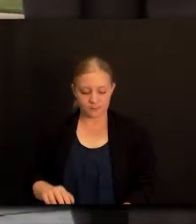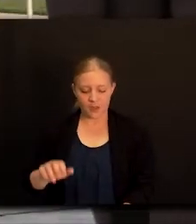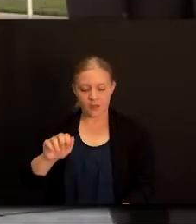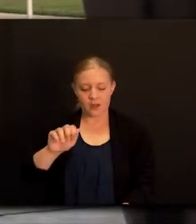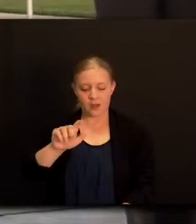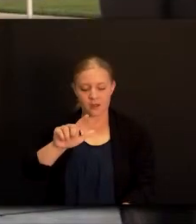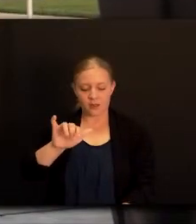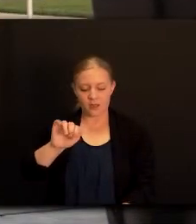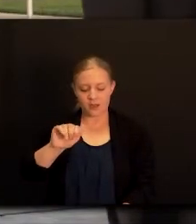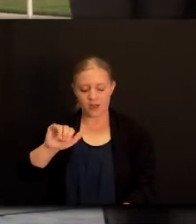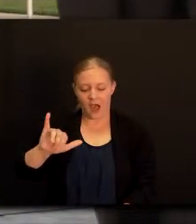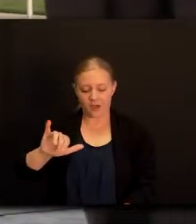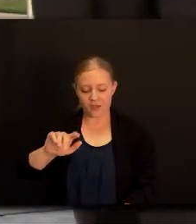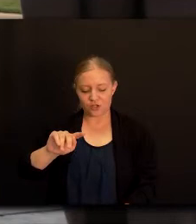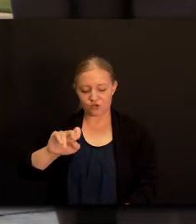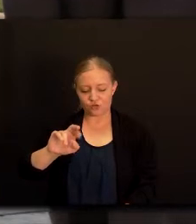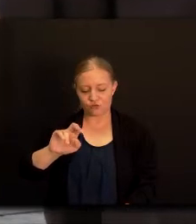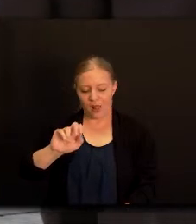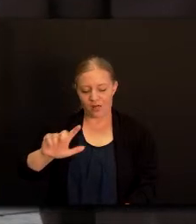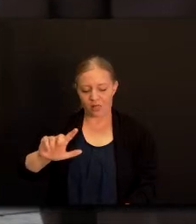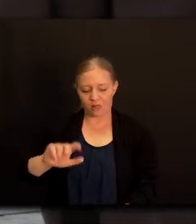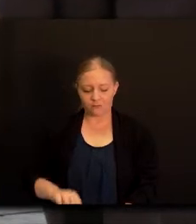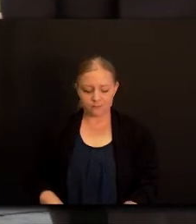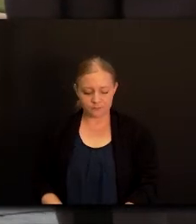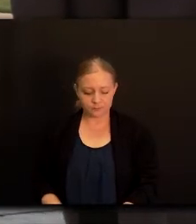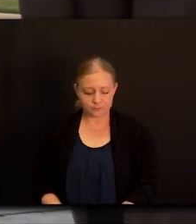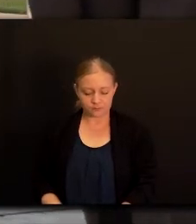Aaliyah Ann Terrell.